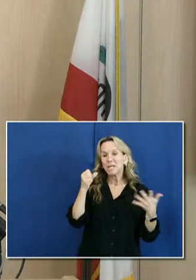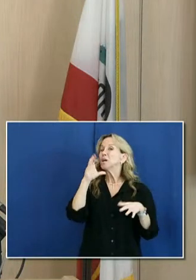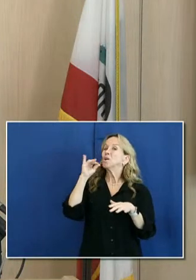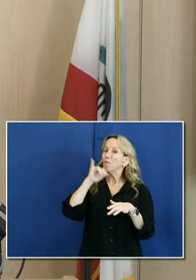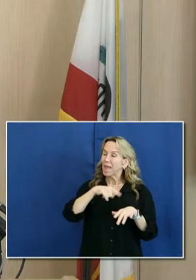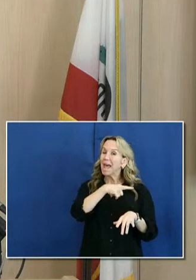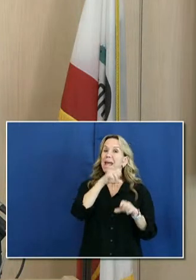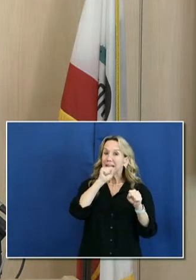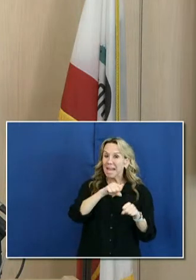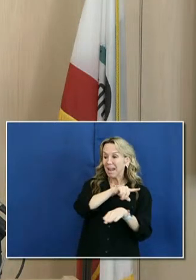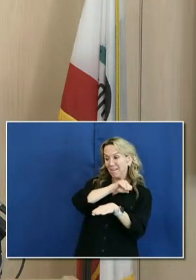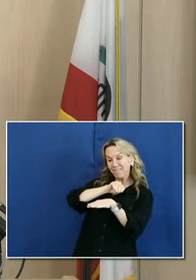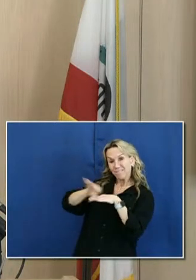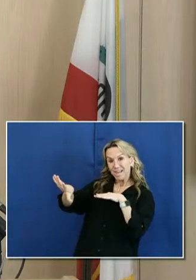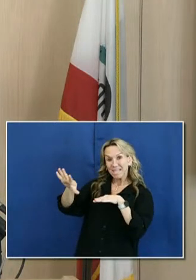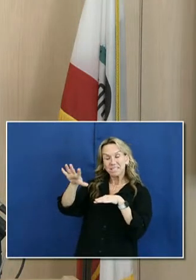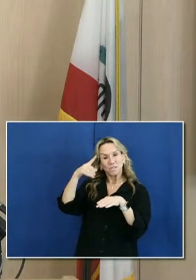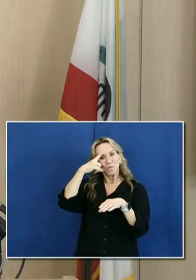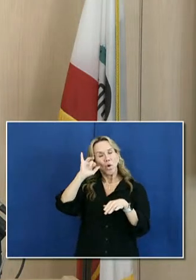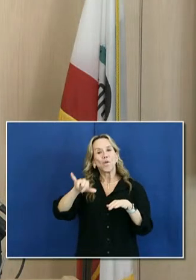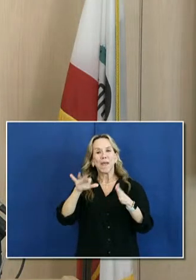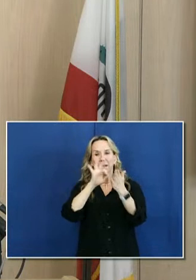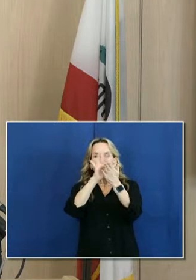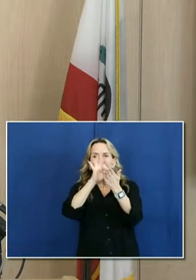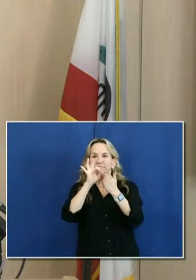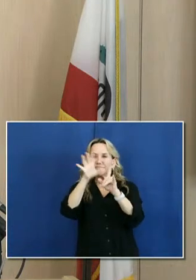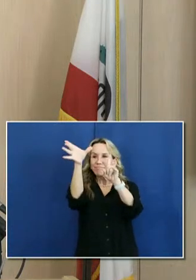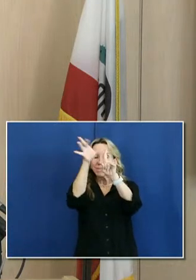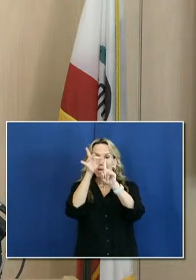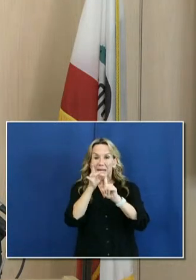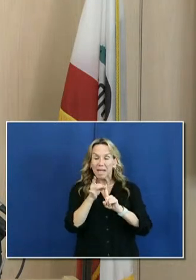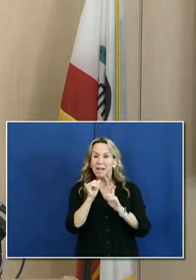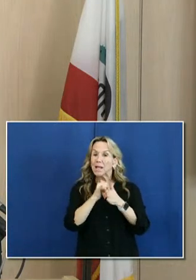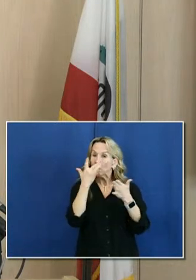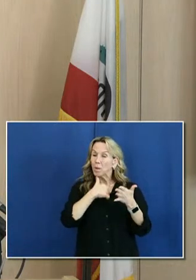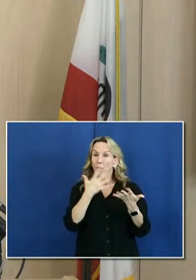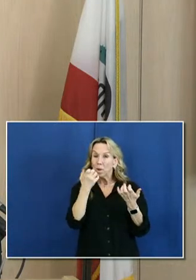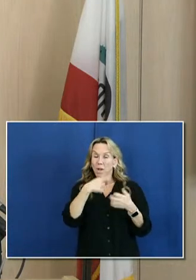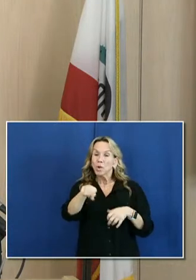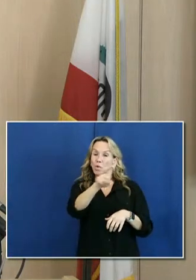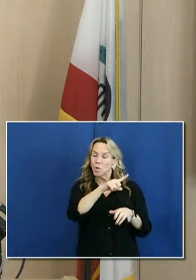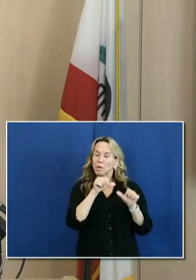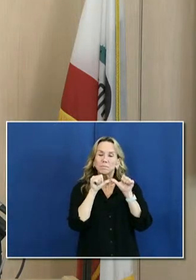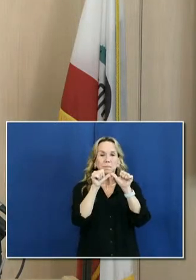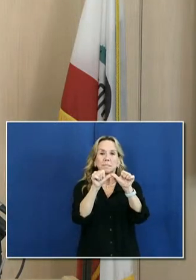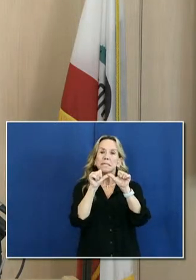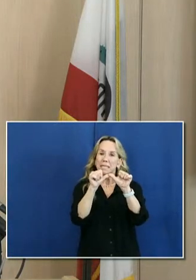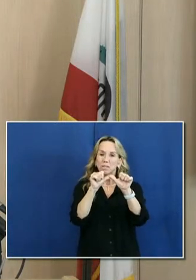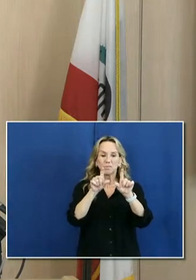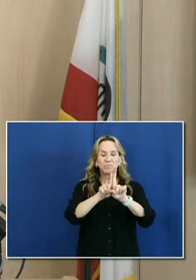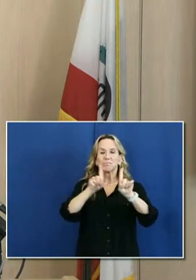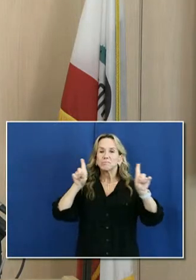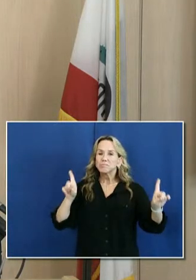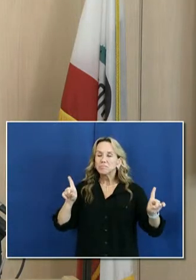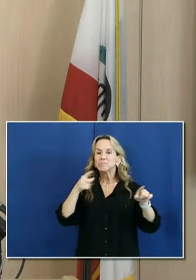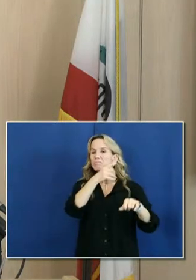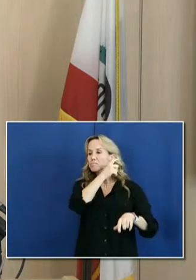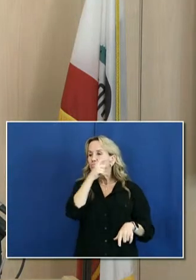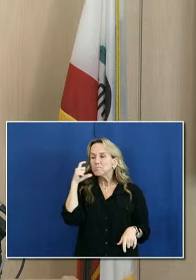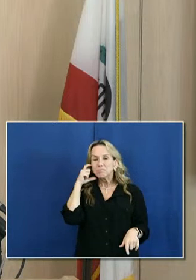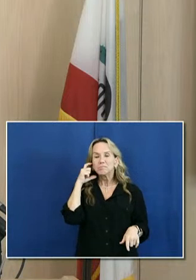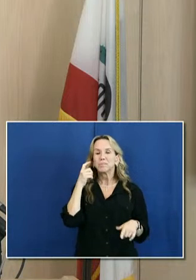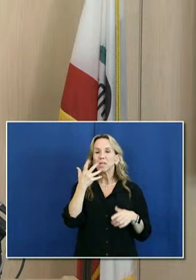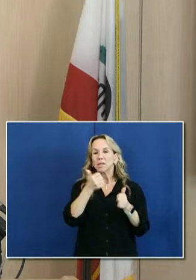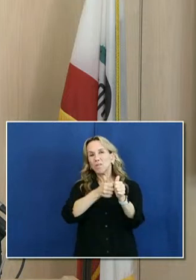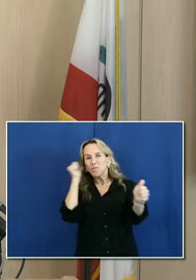case count. It's a reminder to us all the need to continue to utilize face coverings, physical distancing, avoiding large indoor settings,